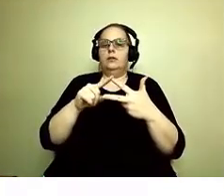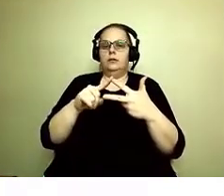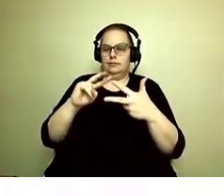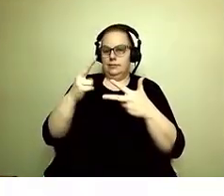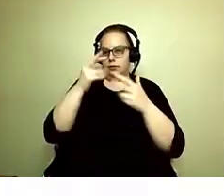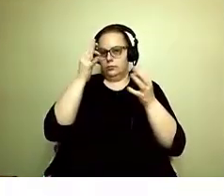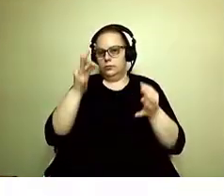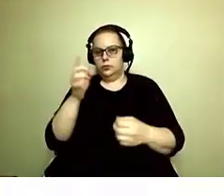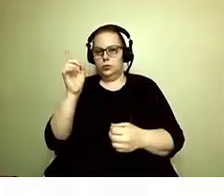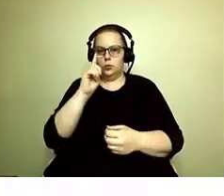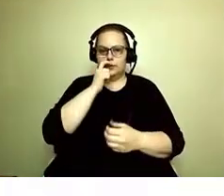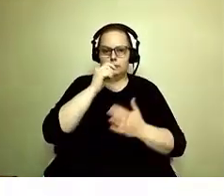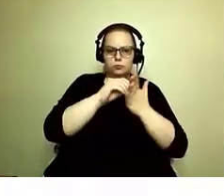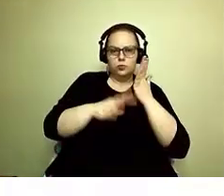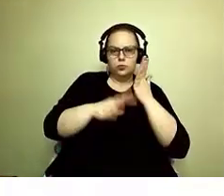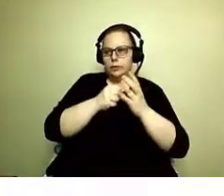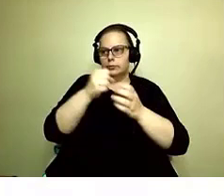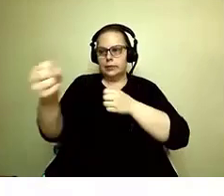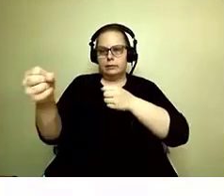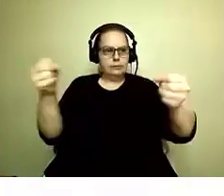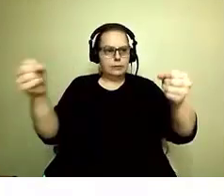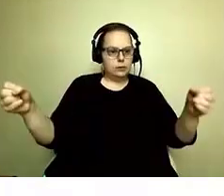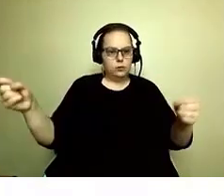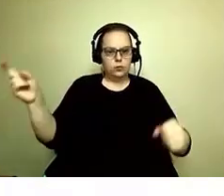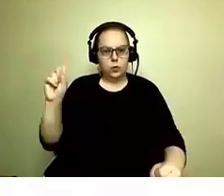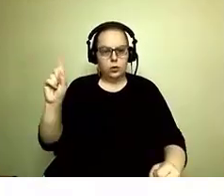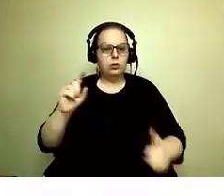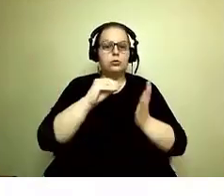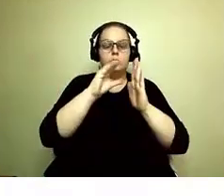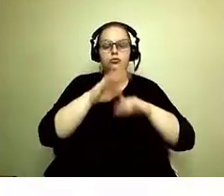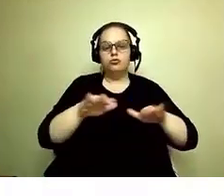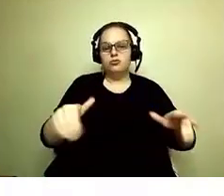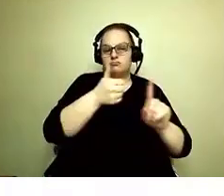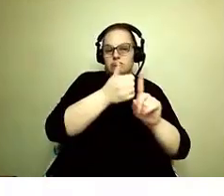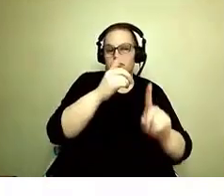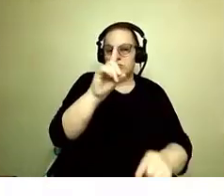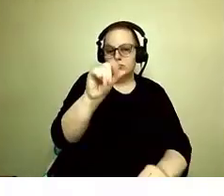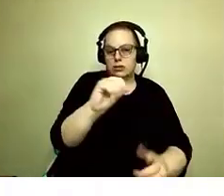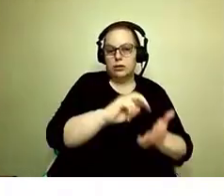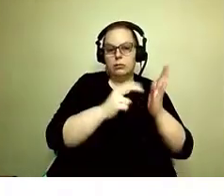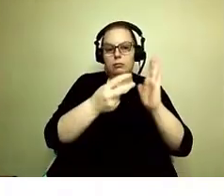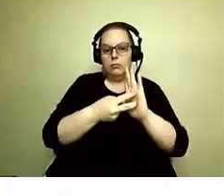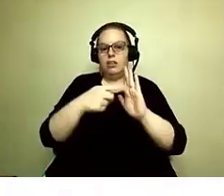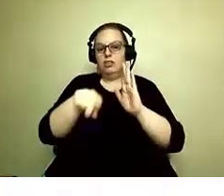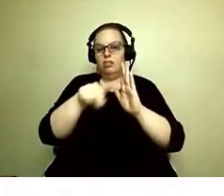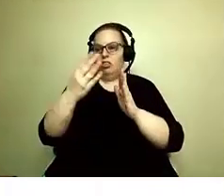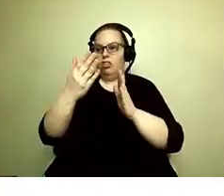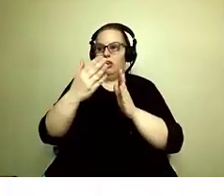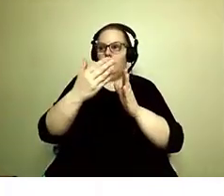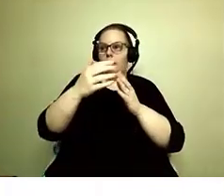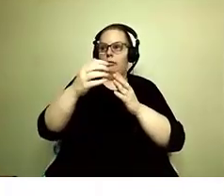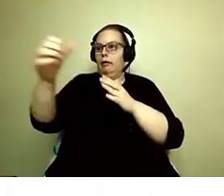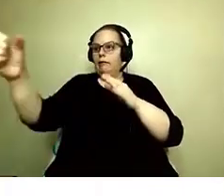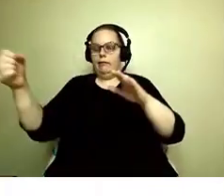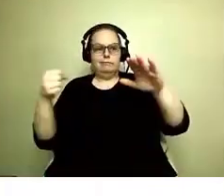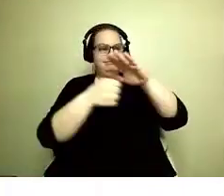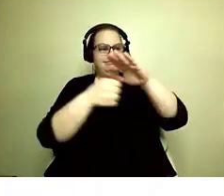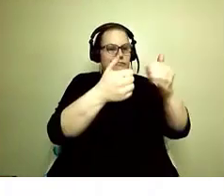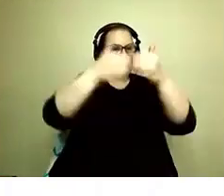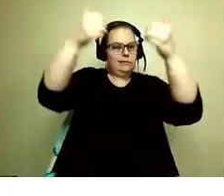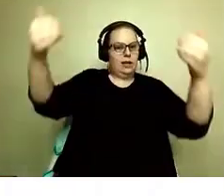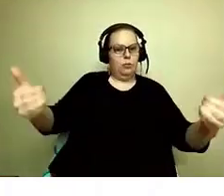and making sure that children with disabilities are not restricted or secluded, but are educated with students